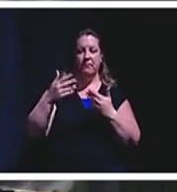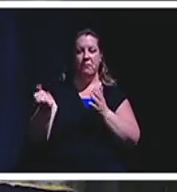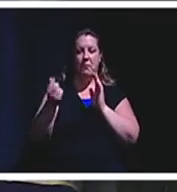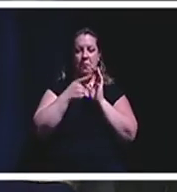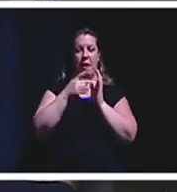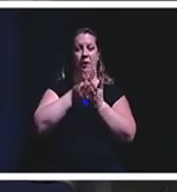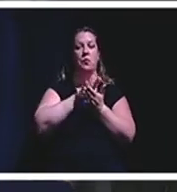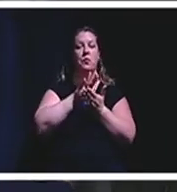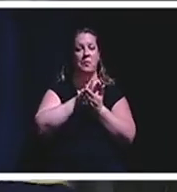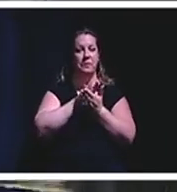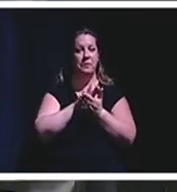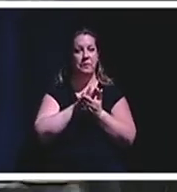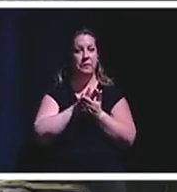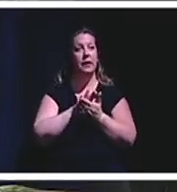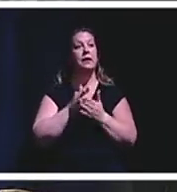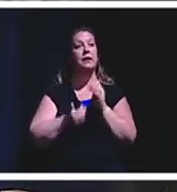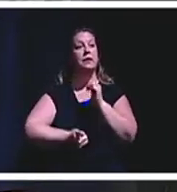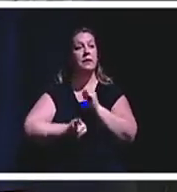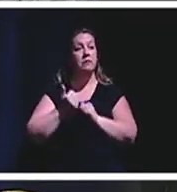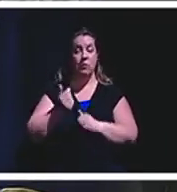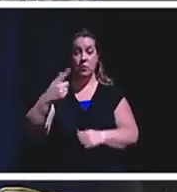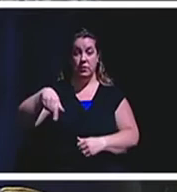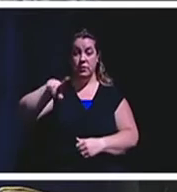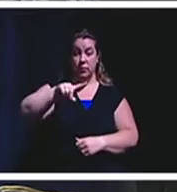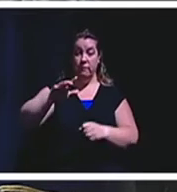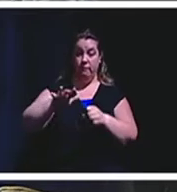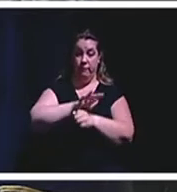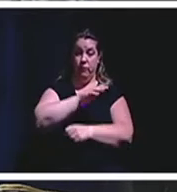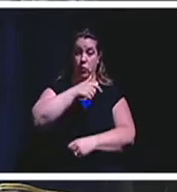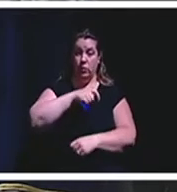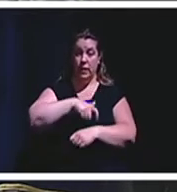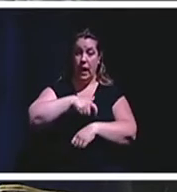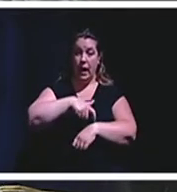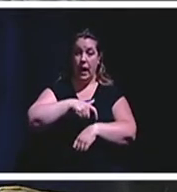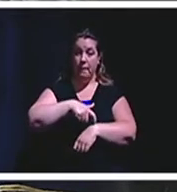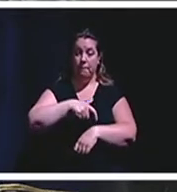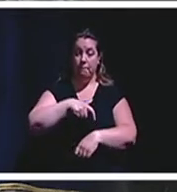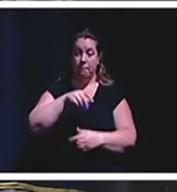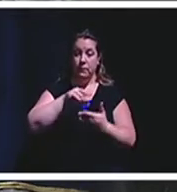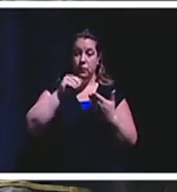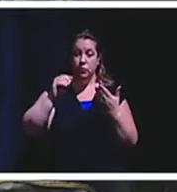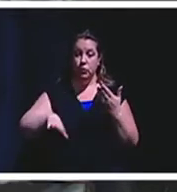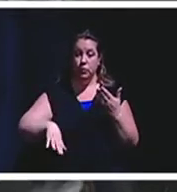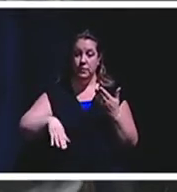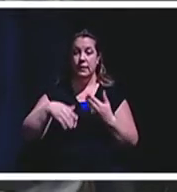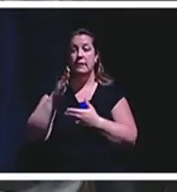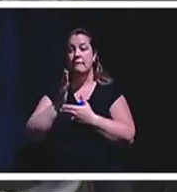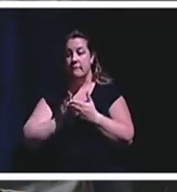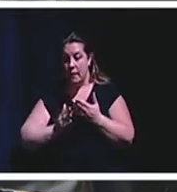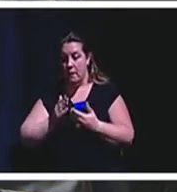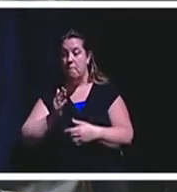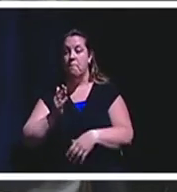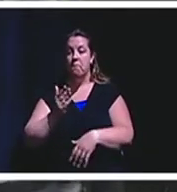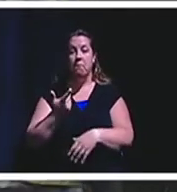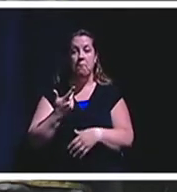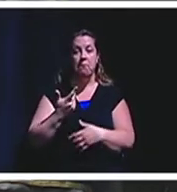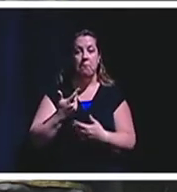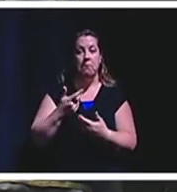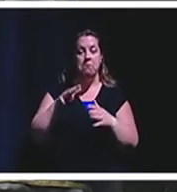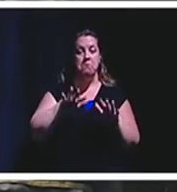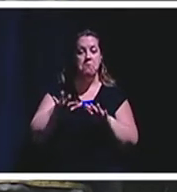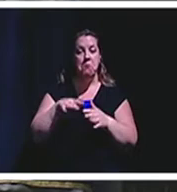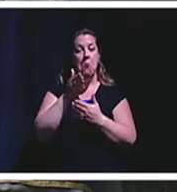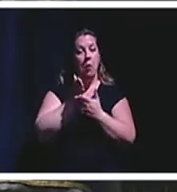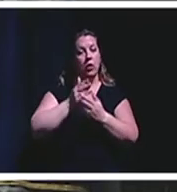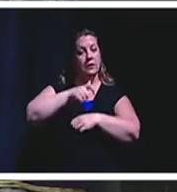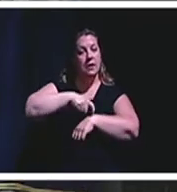Some of you, and most of you, have been full-time, while some of you have been part-time, taking advantage